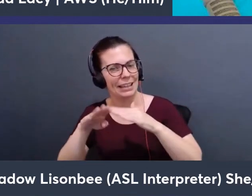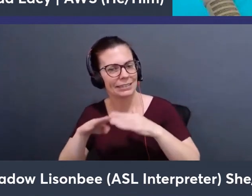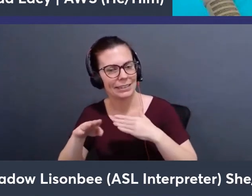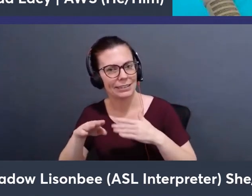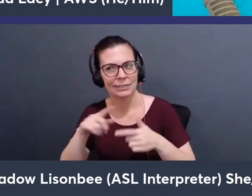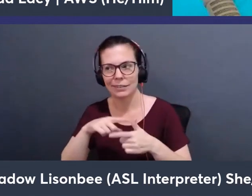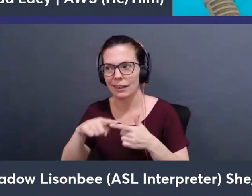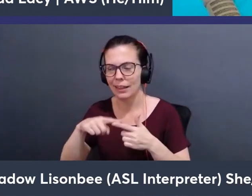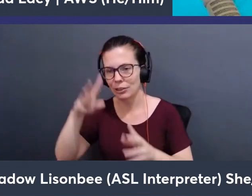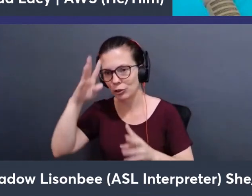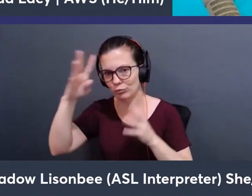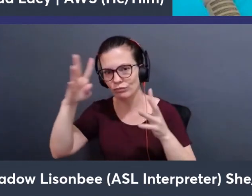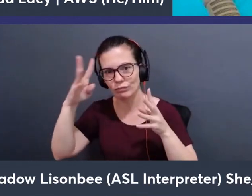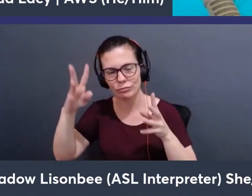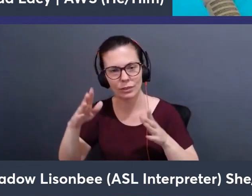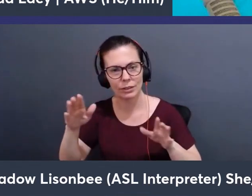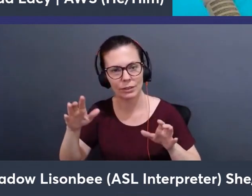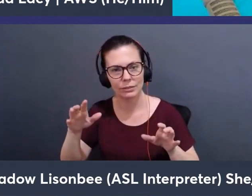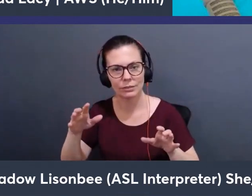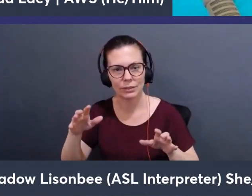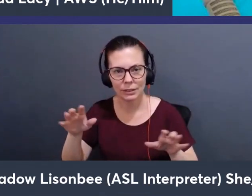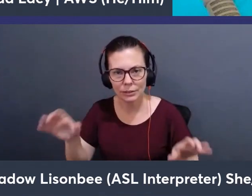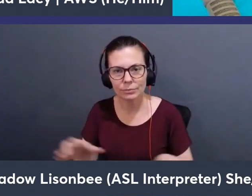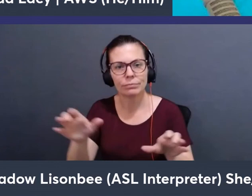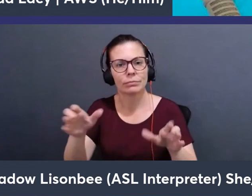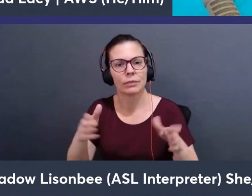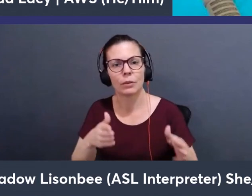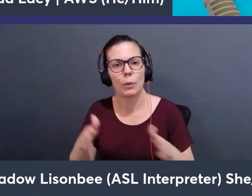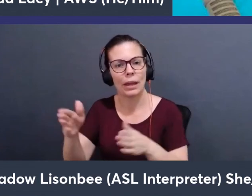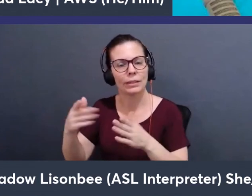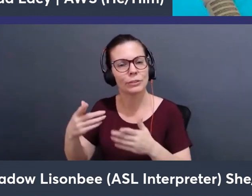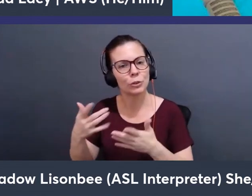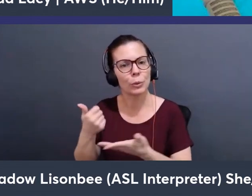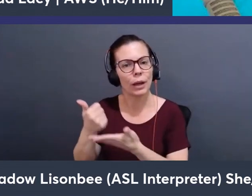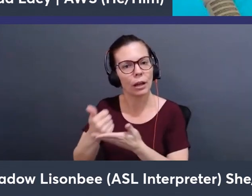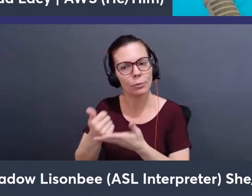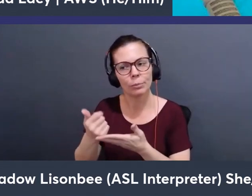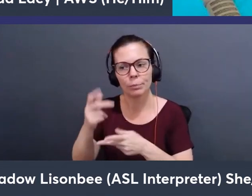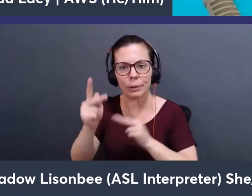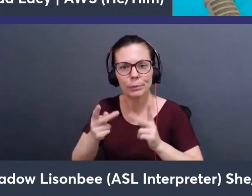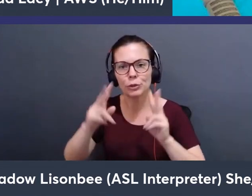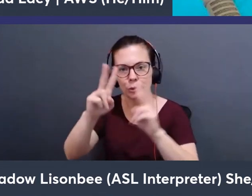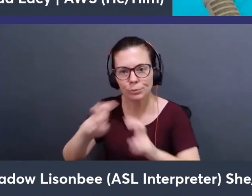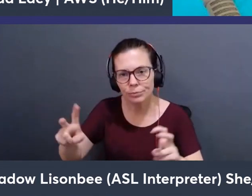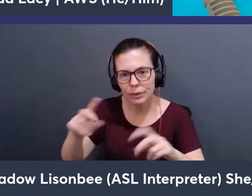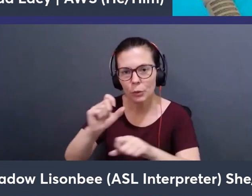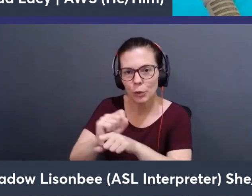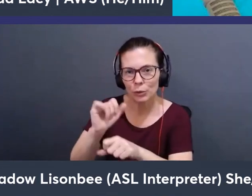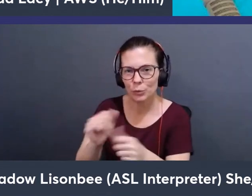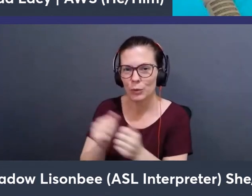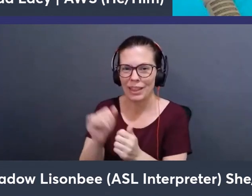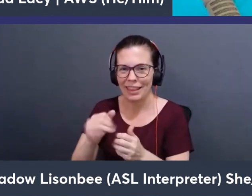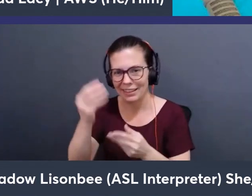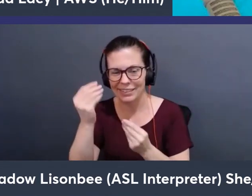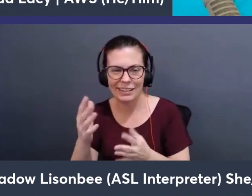creative ways to encourage people to dig in and start working on the data to help solve some big problems. So we really